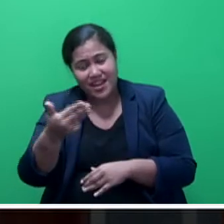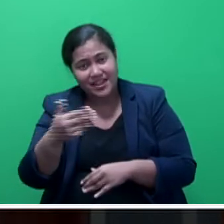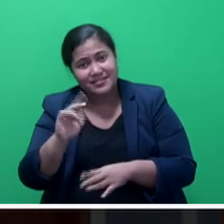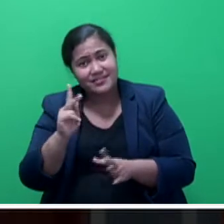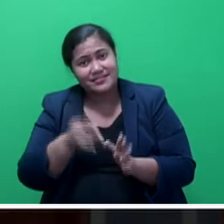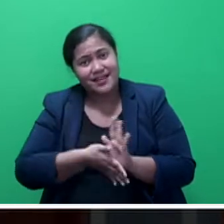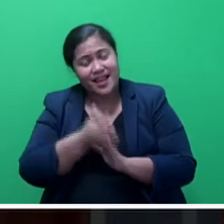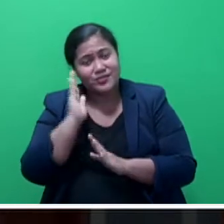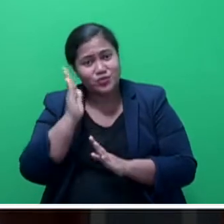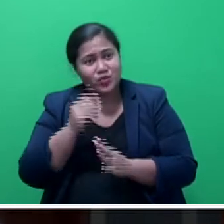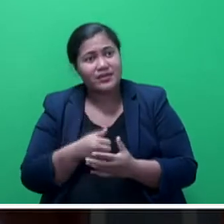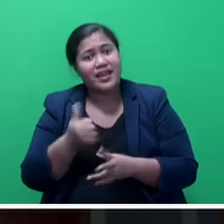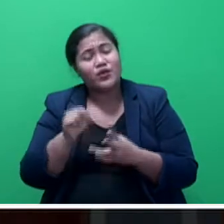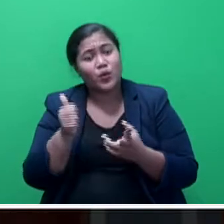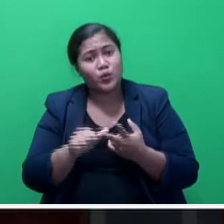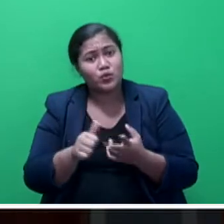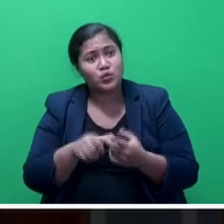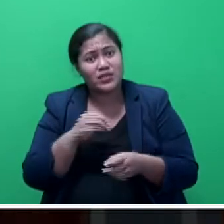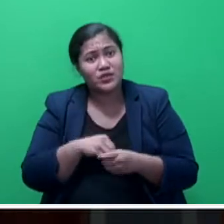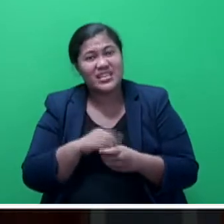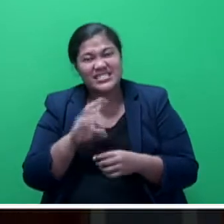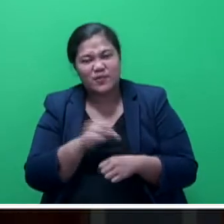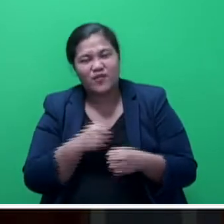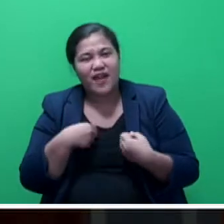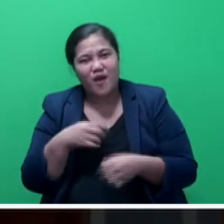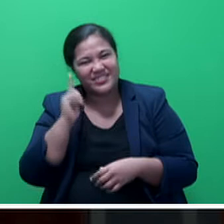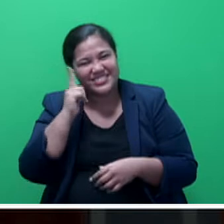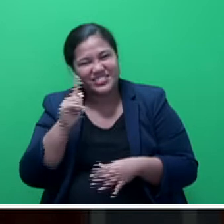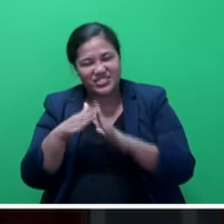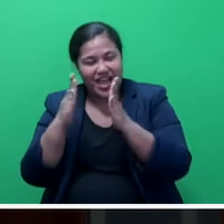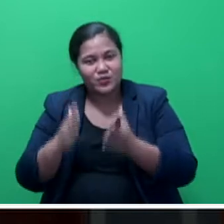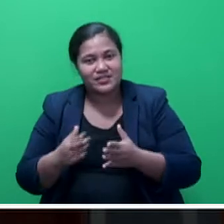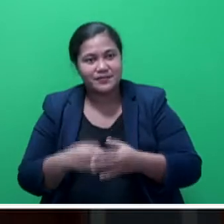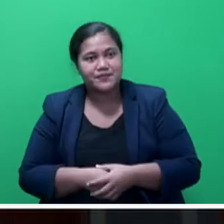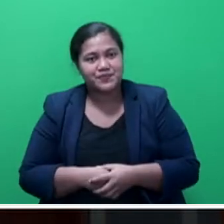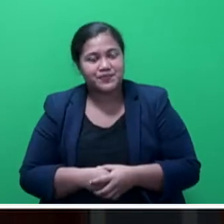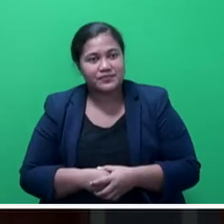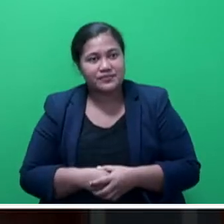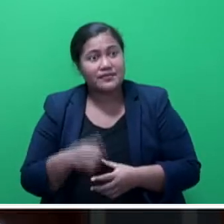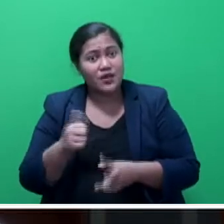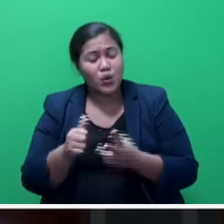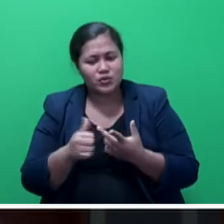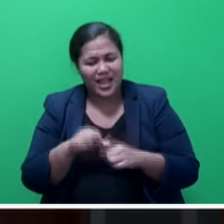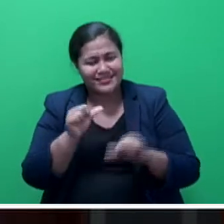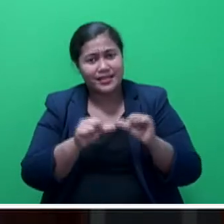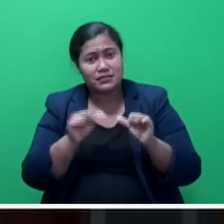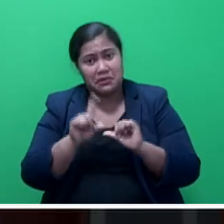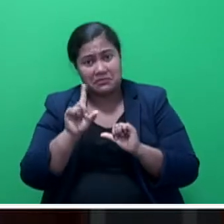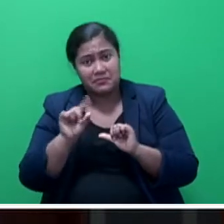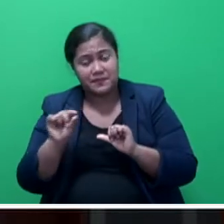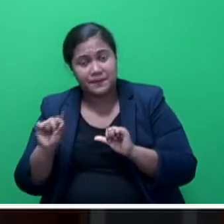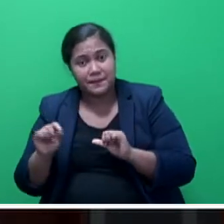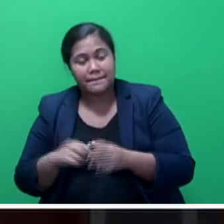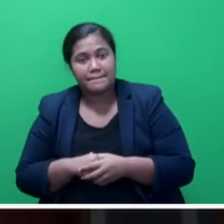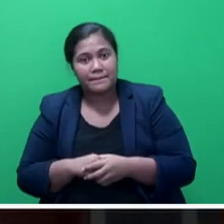and of course this also included some of our teachers' quarters. The survey and assessment done brought to